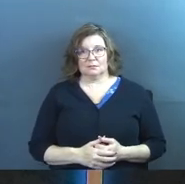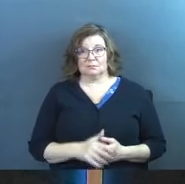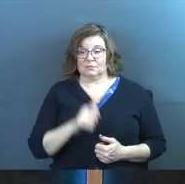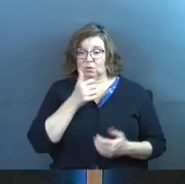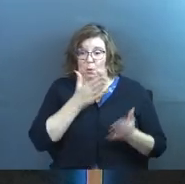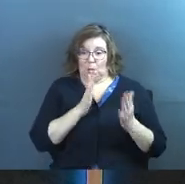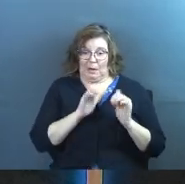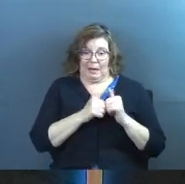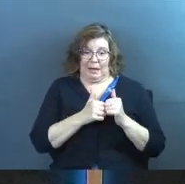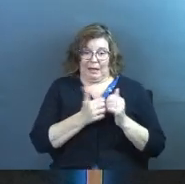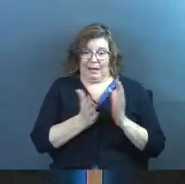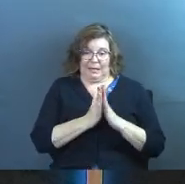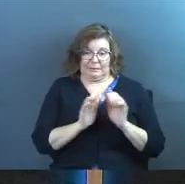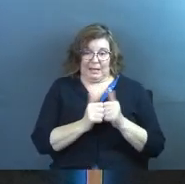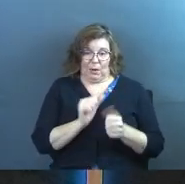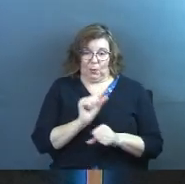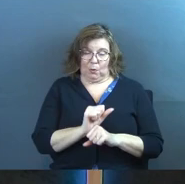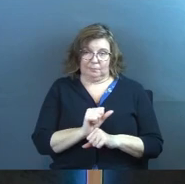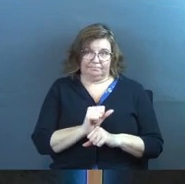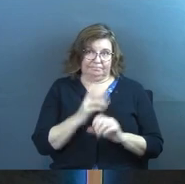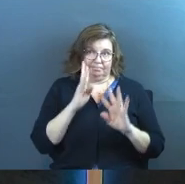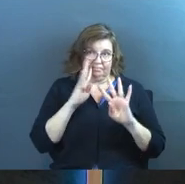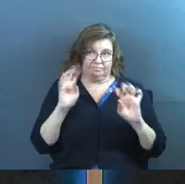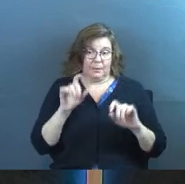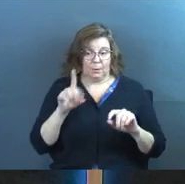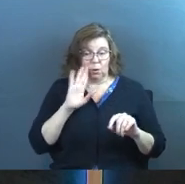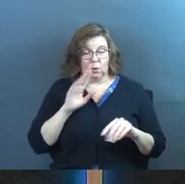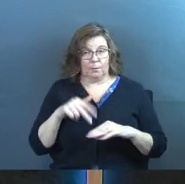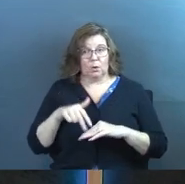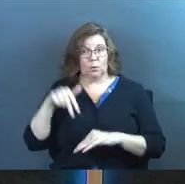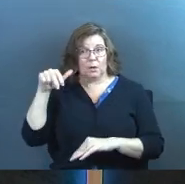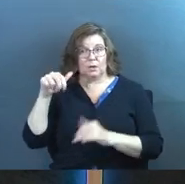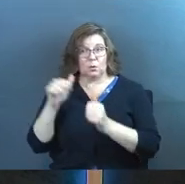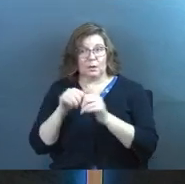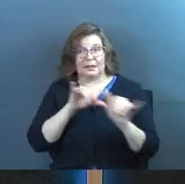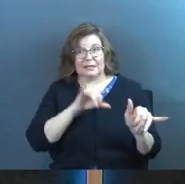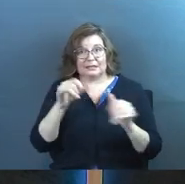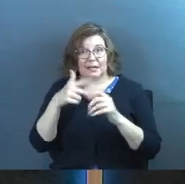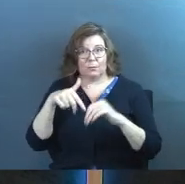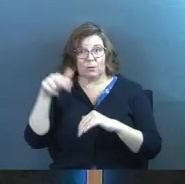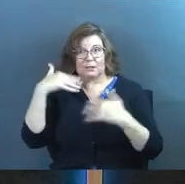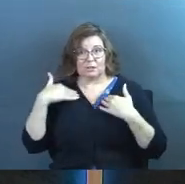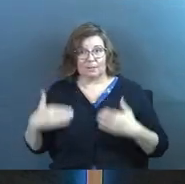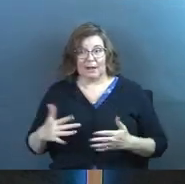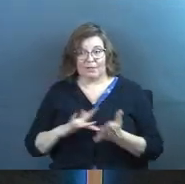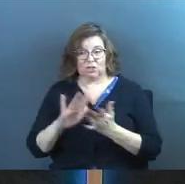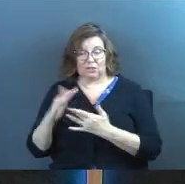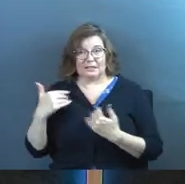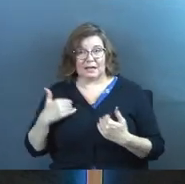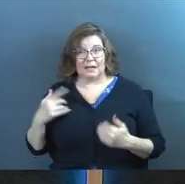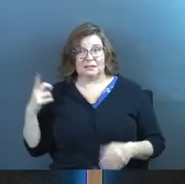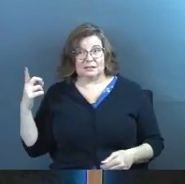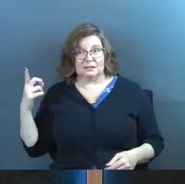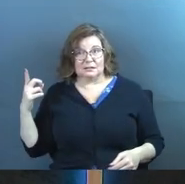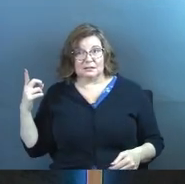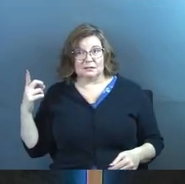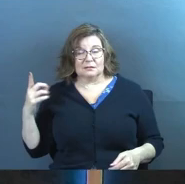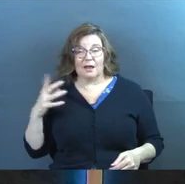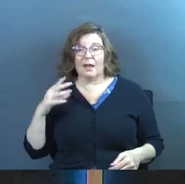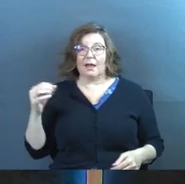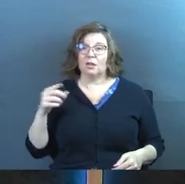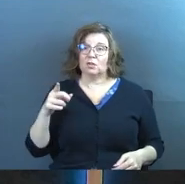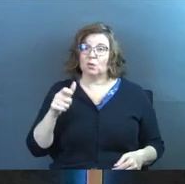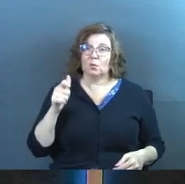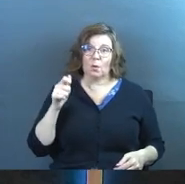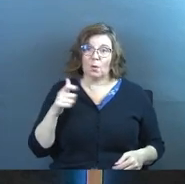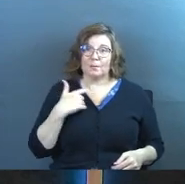And don't ask me how it works. But you will be resurrected with the same resurrection body that Jesus has.